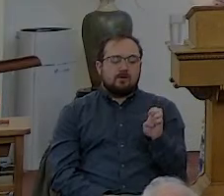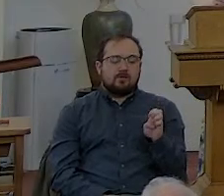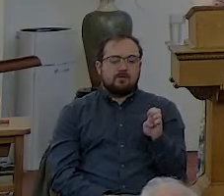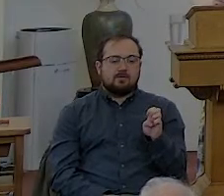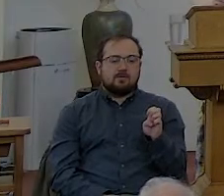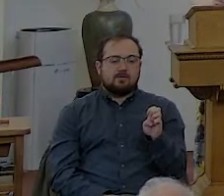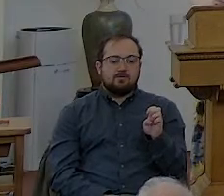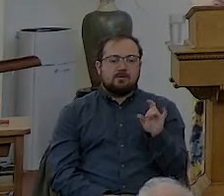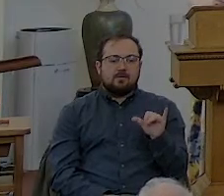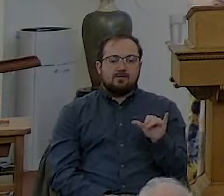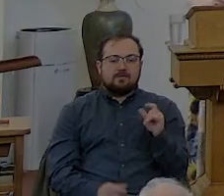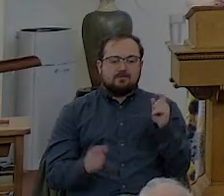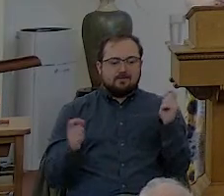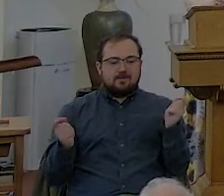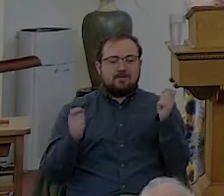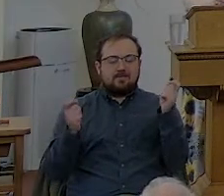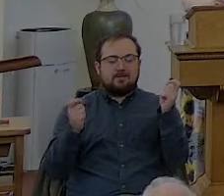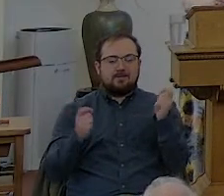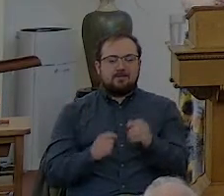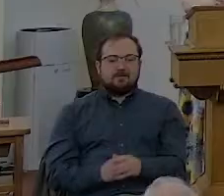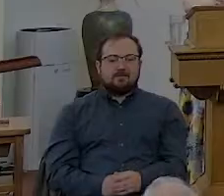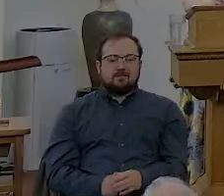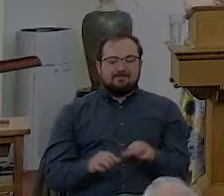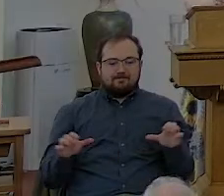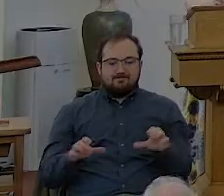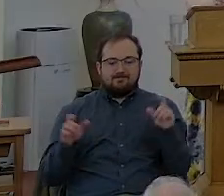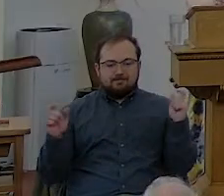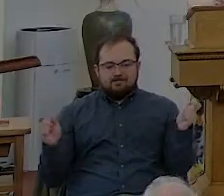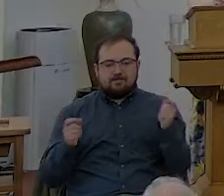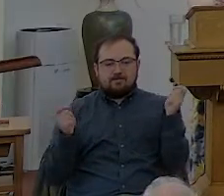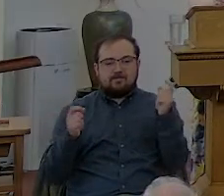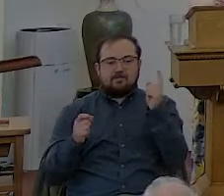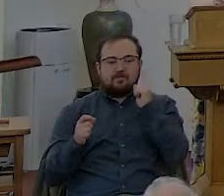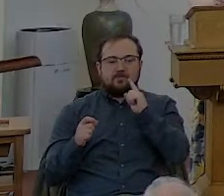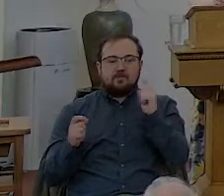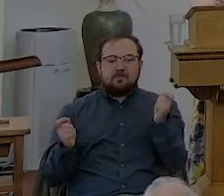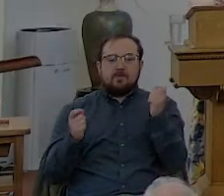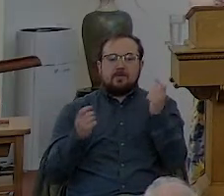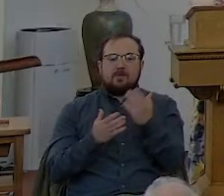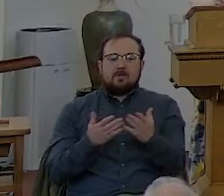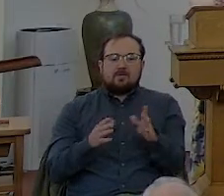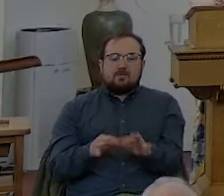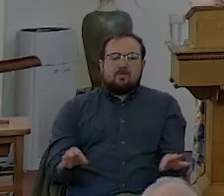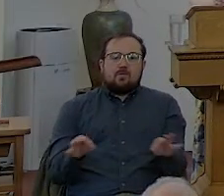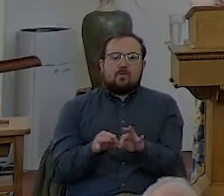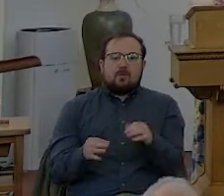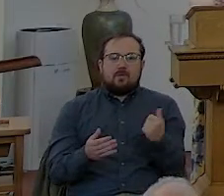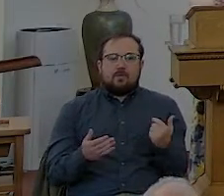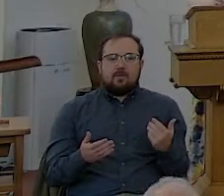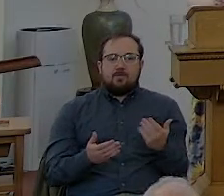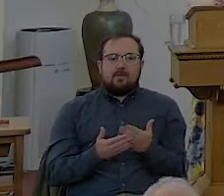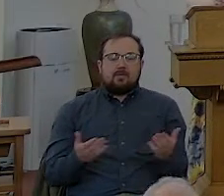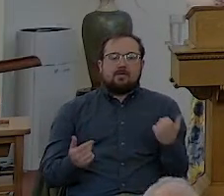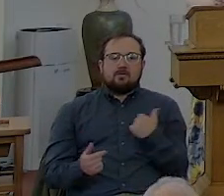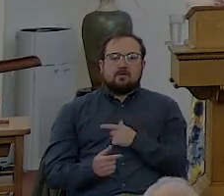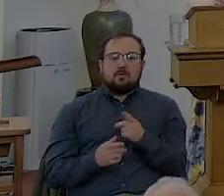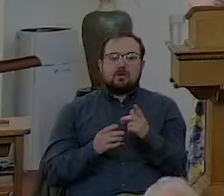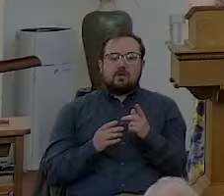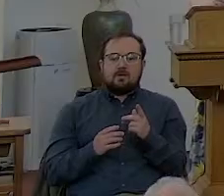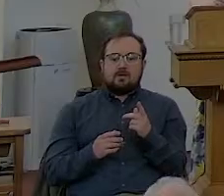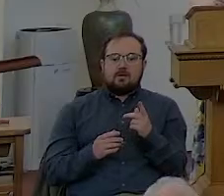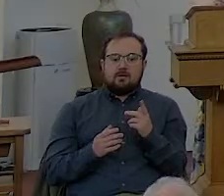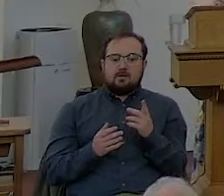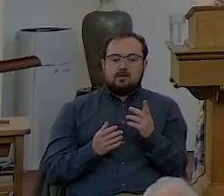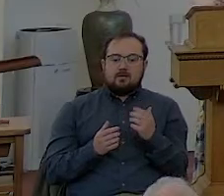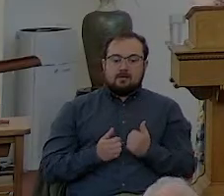of celebration, expressing our love for things of worth, those values by which and for which we